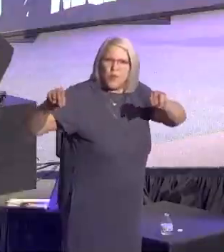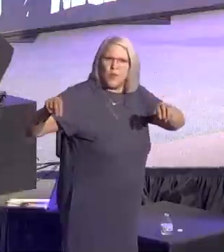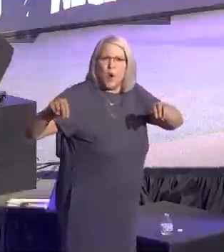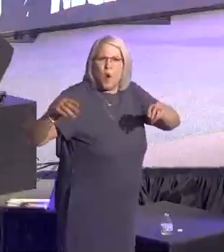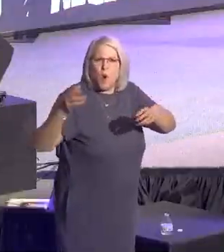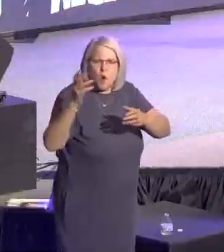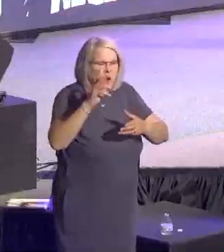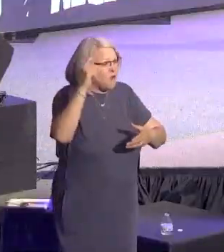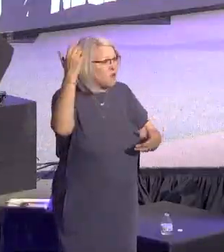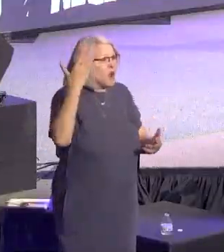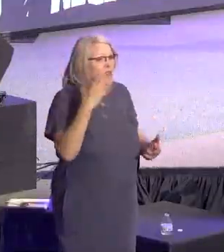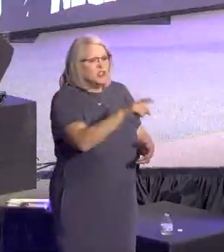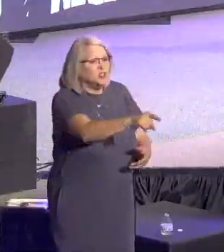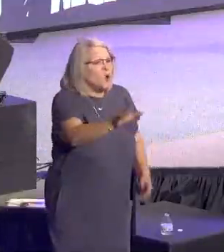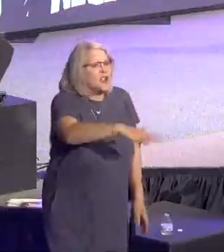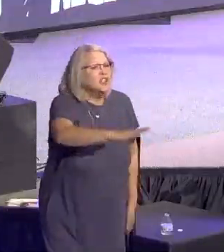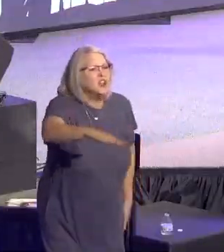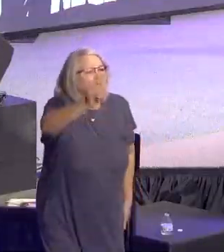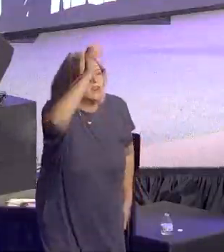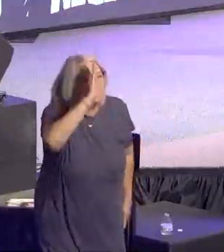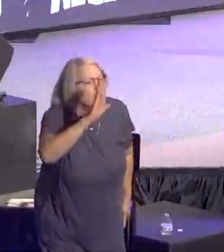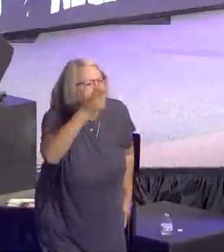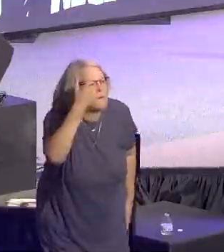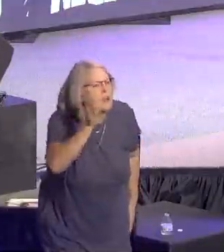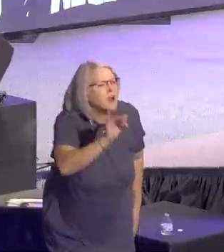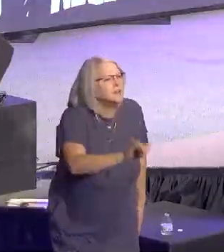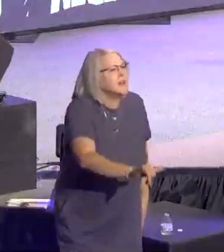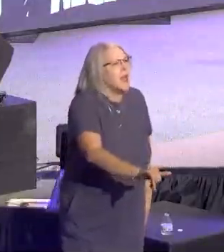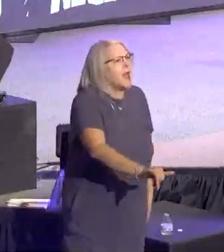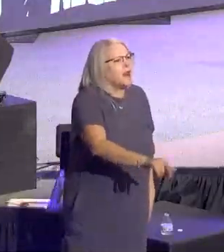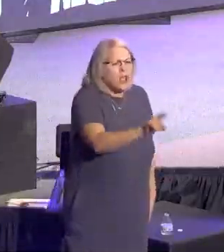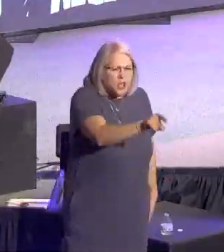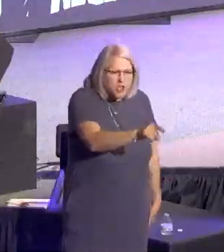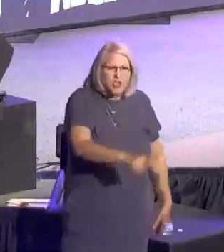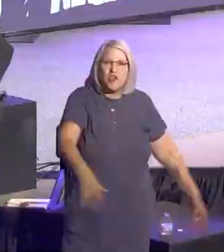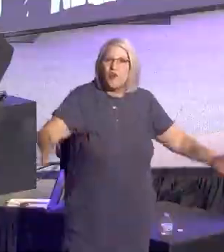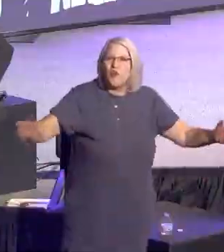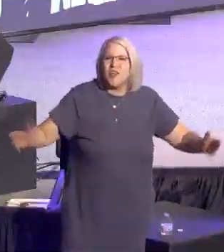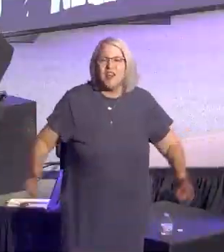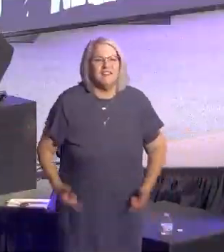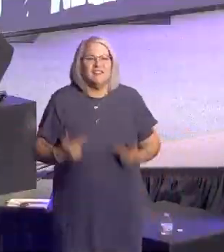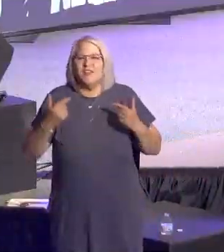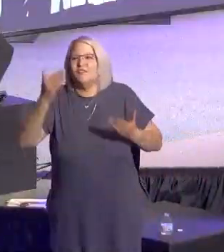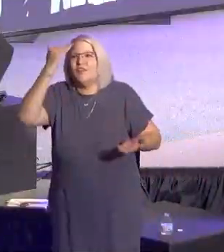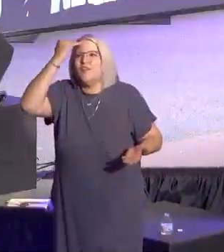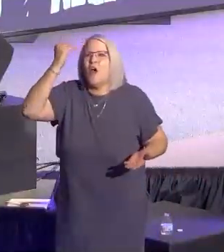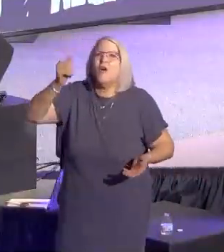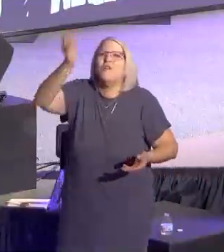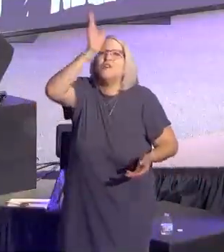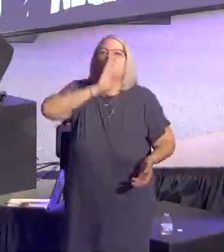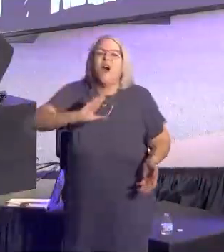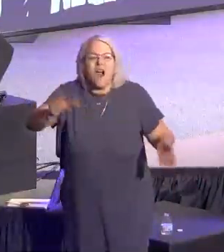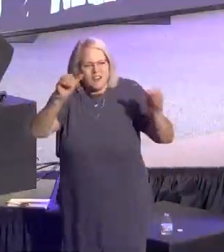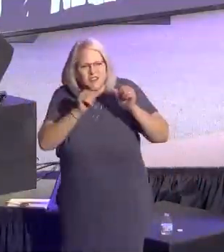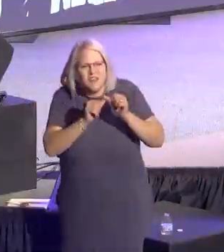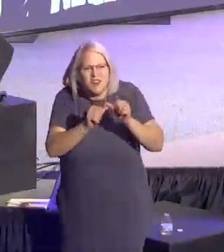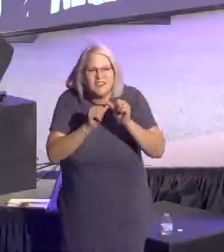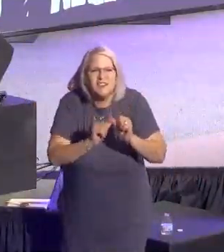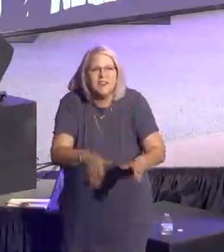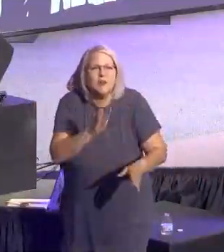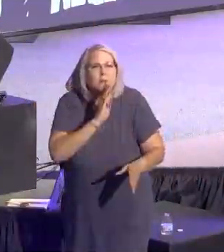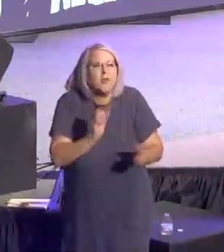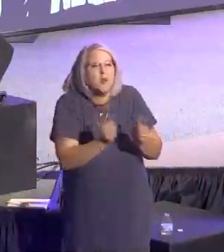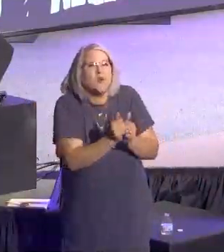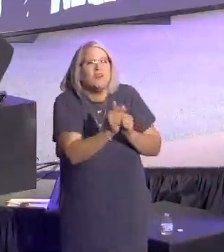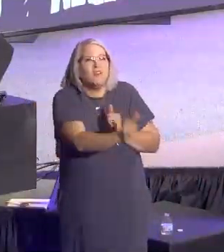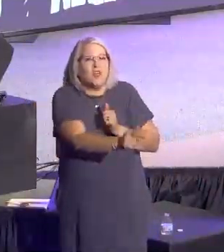you're a child of God. And because you're a child of God, you can live with an expectation that God is going to continue to be with you